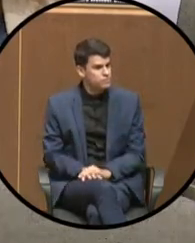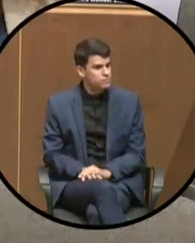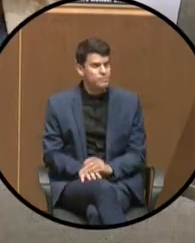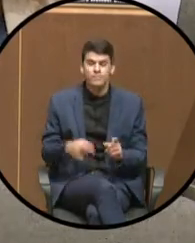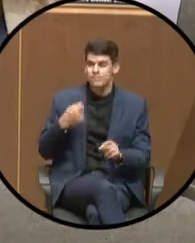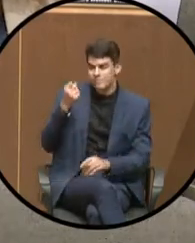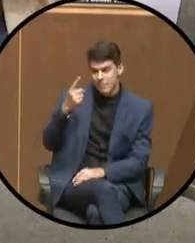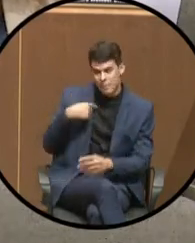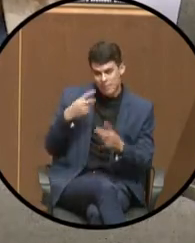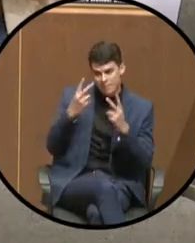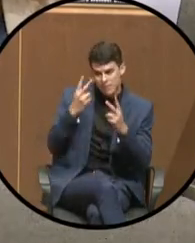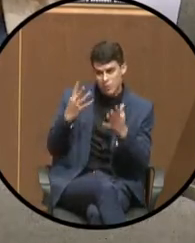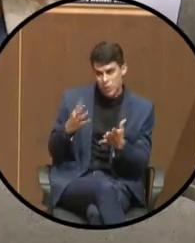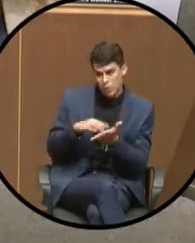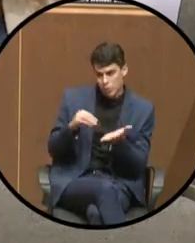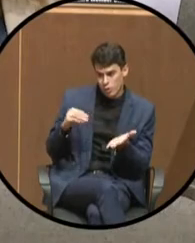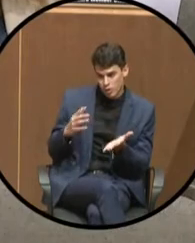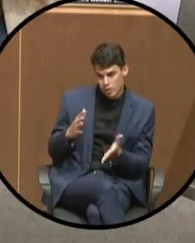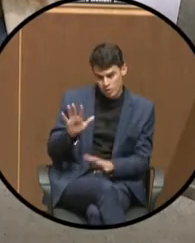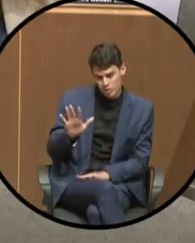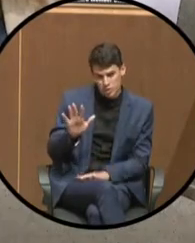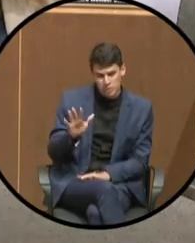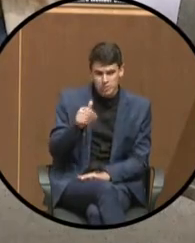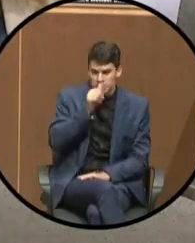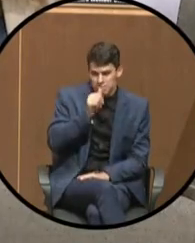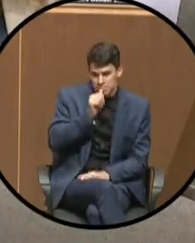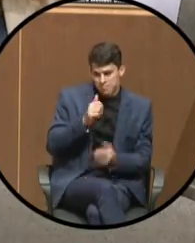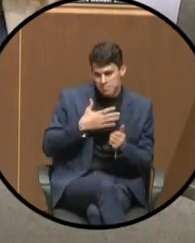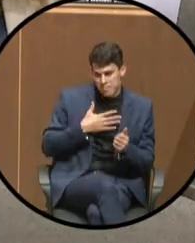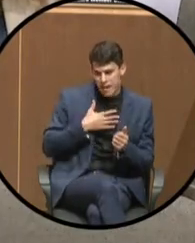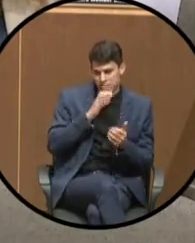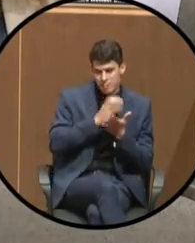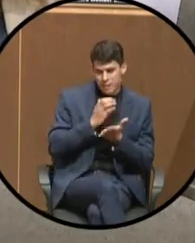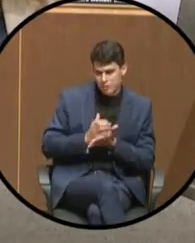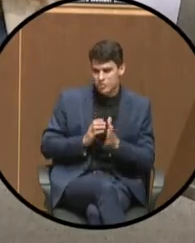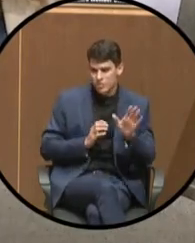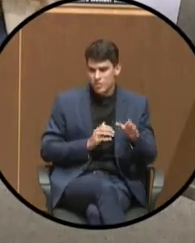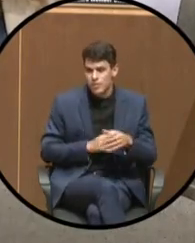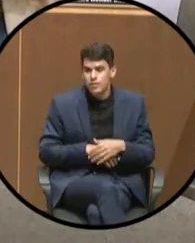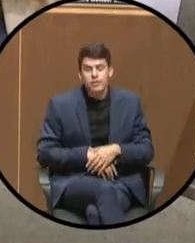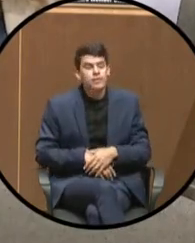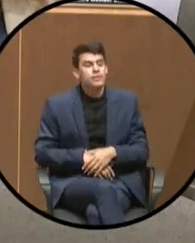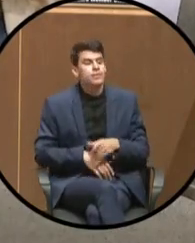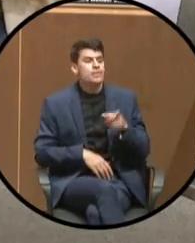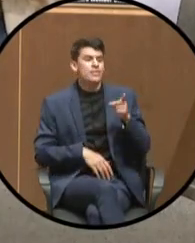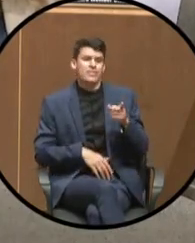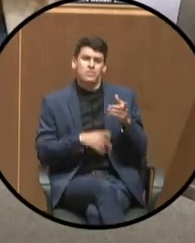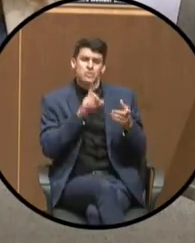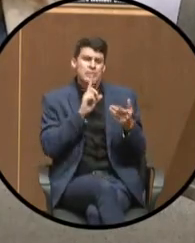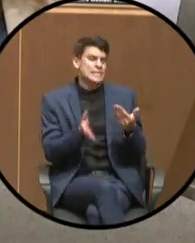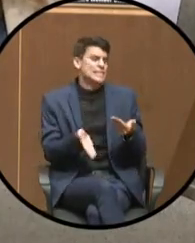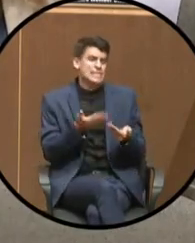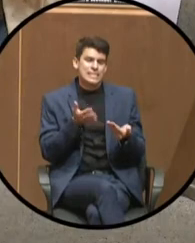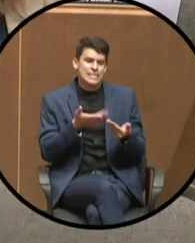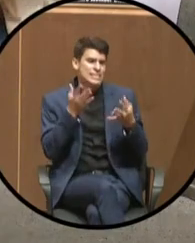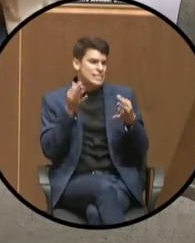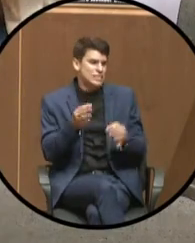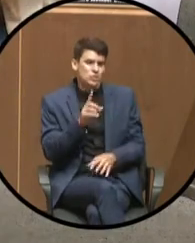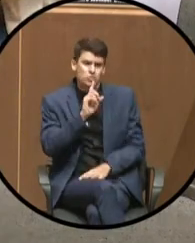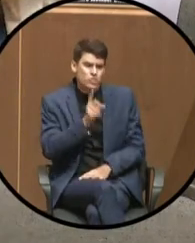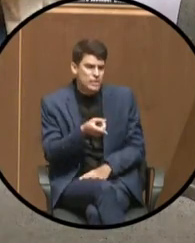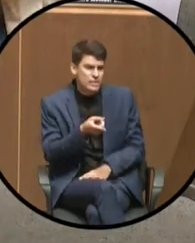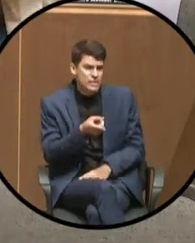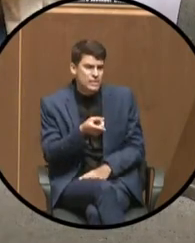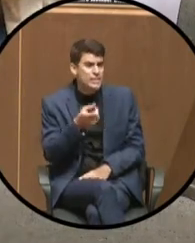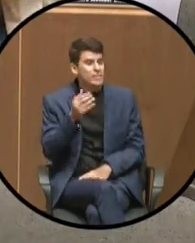I'm a visual learner, so bear with me on my graphics here. This is ultimately a very easy decision for you to